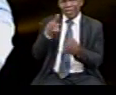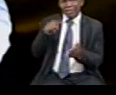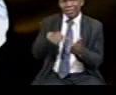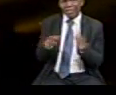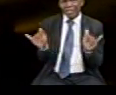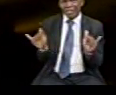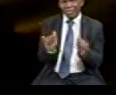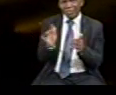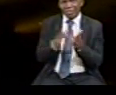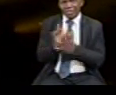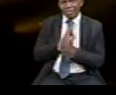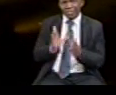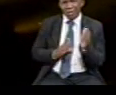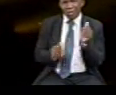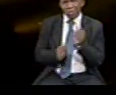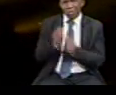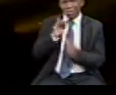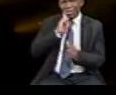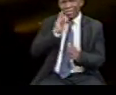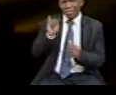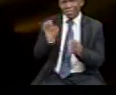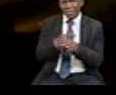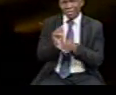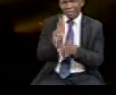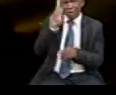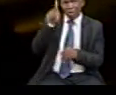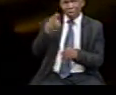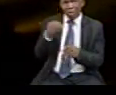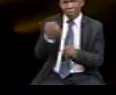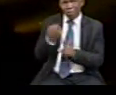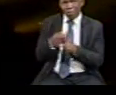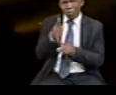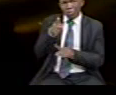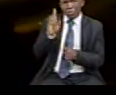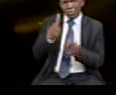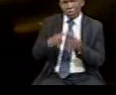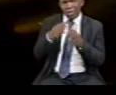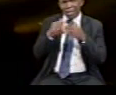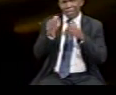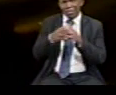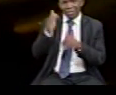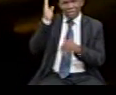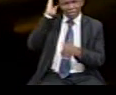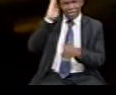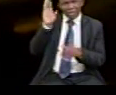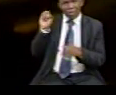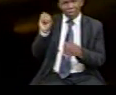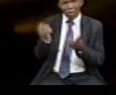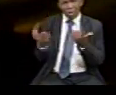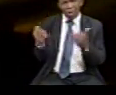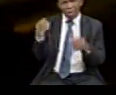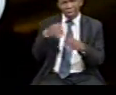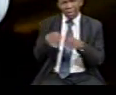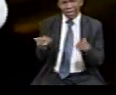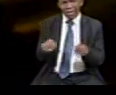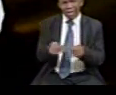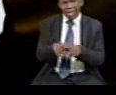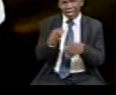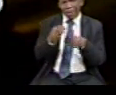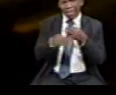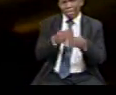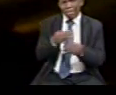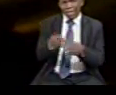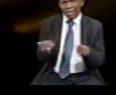into heaven. Do you see here? Here is the angelic proclamation and prediction, a revelation of Christ's